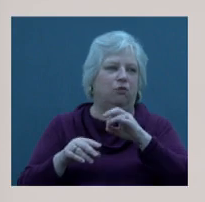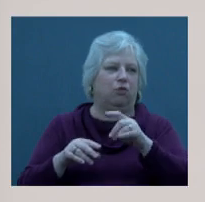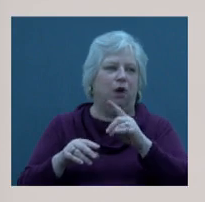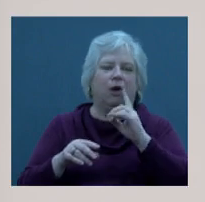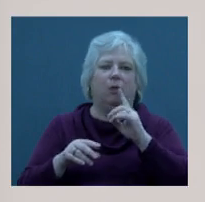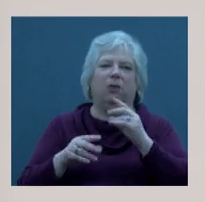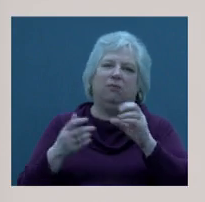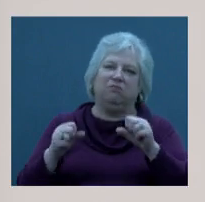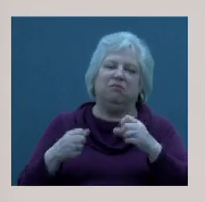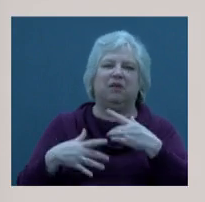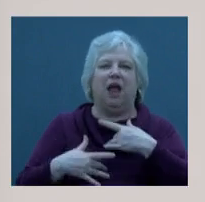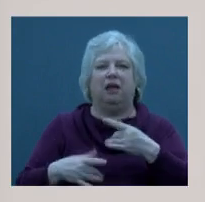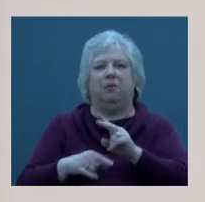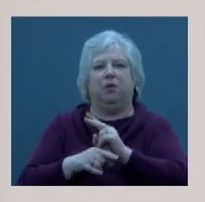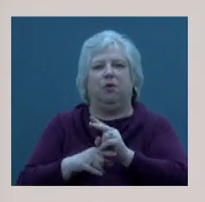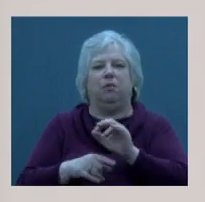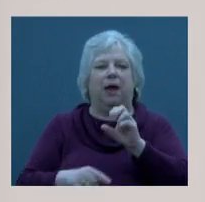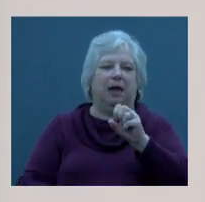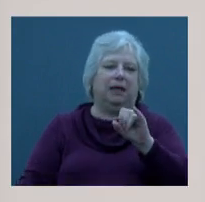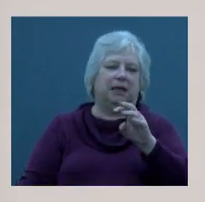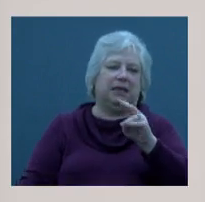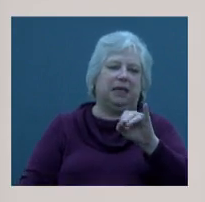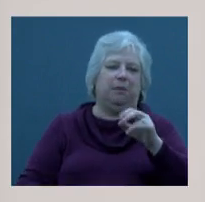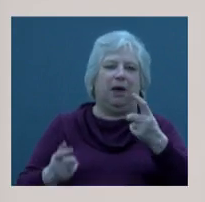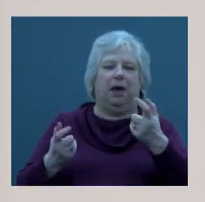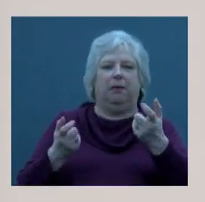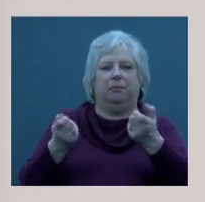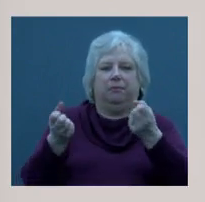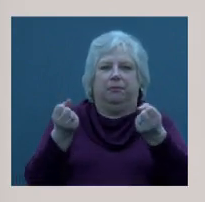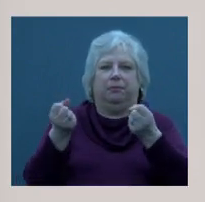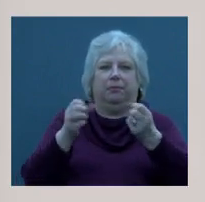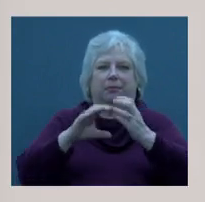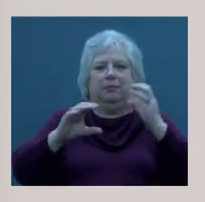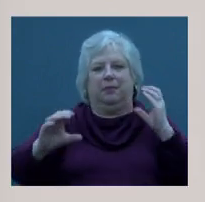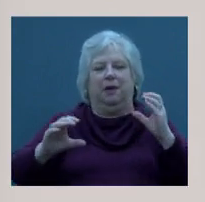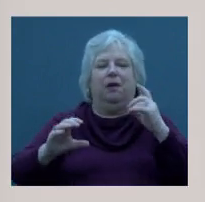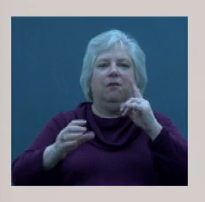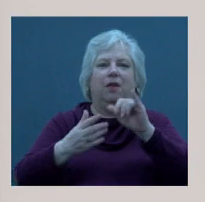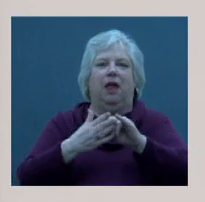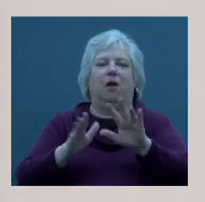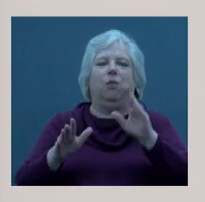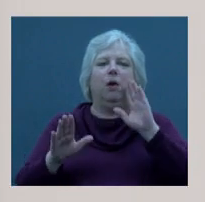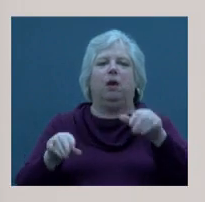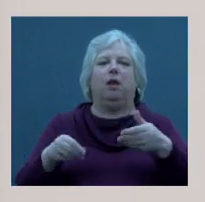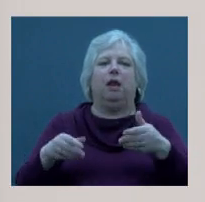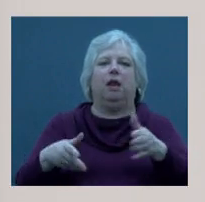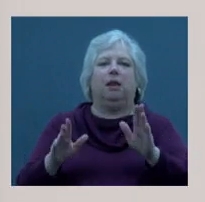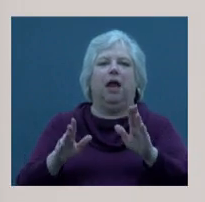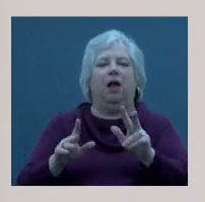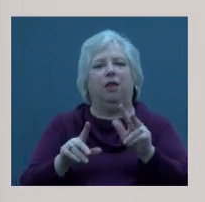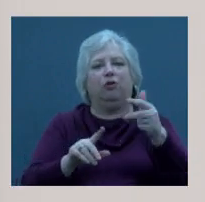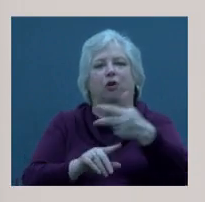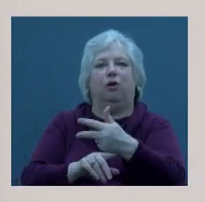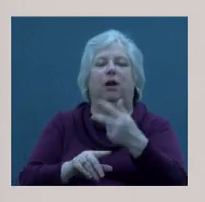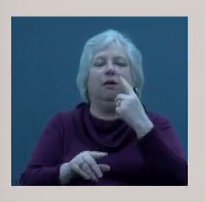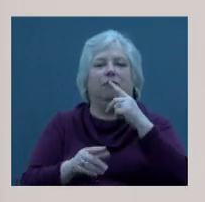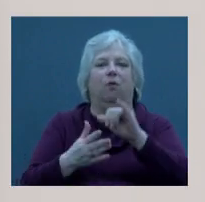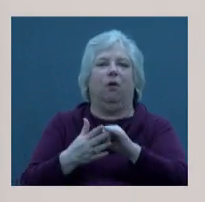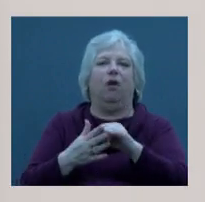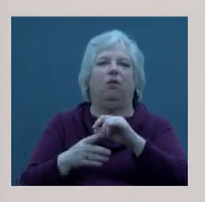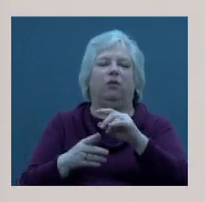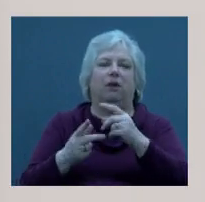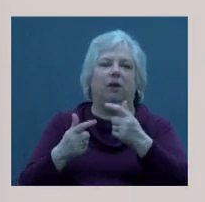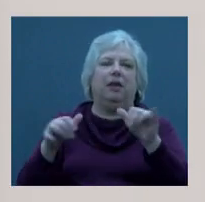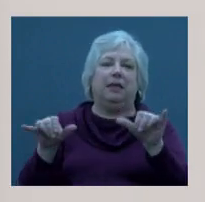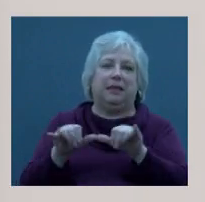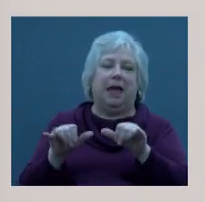by semi-trucks, requiring the additional width to accommodate the turning widths for those trucks. The connections to the fronting road are existing,